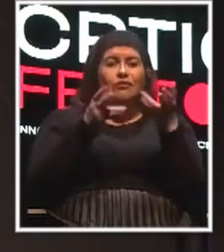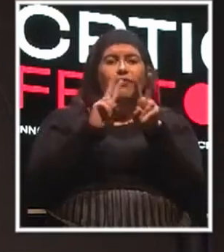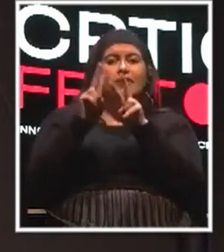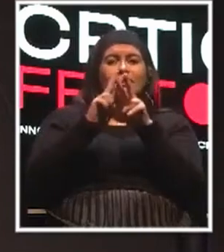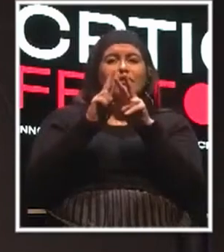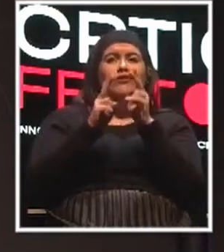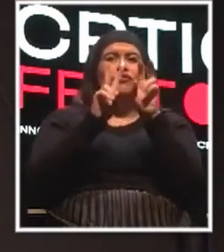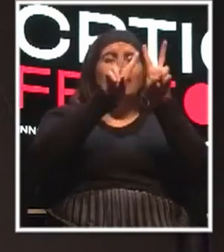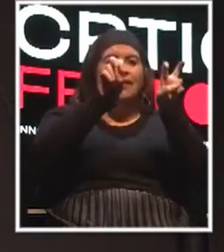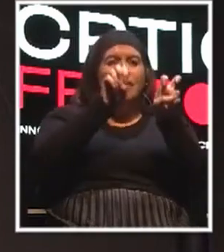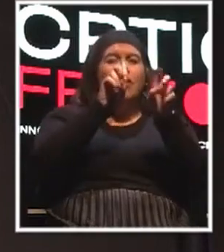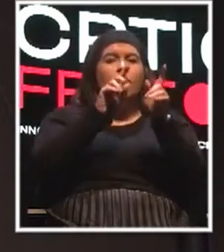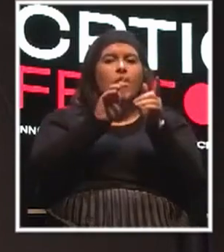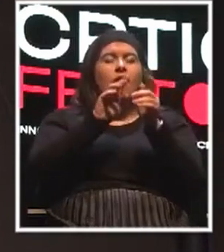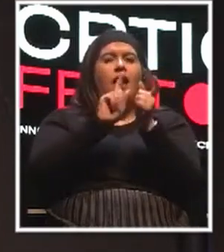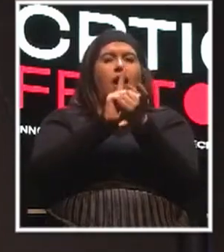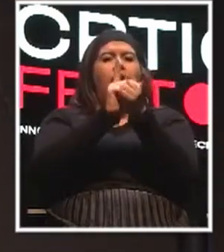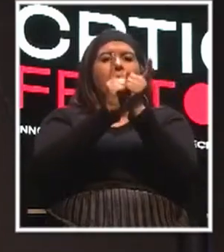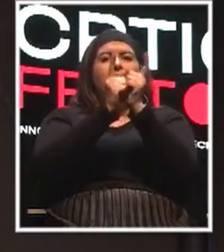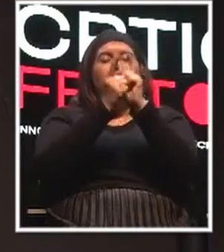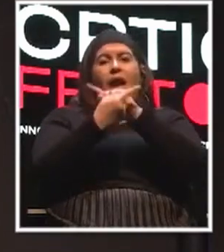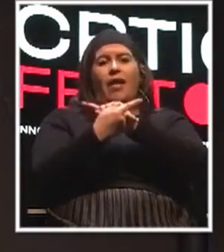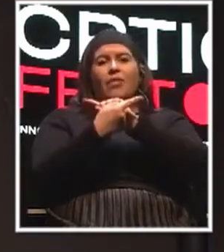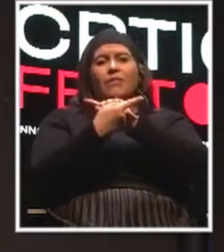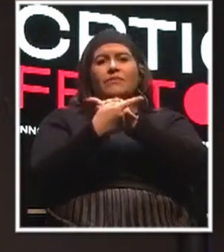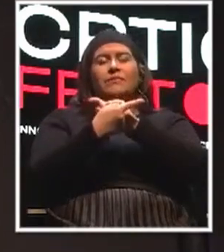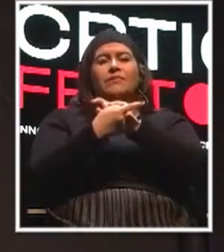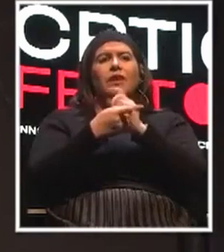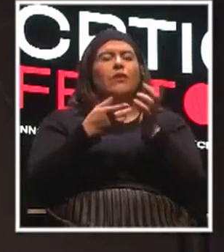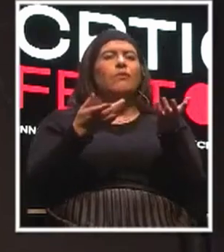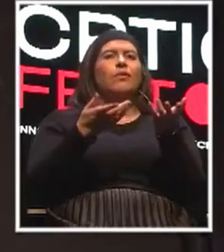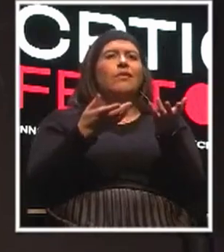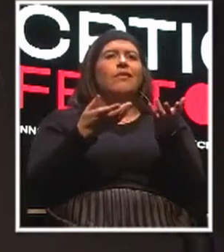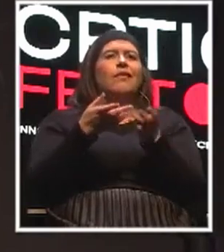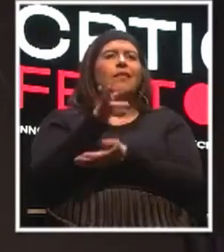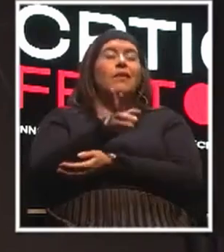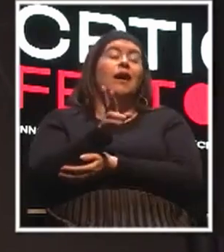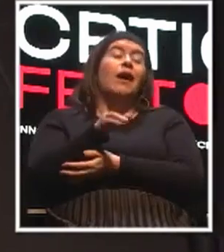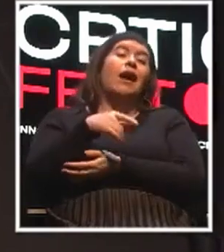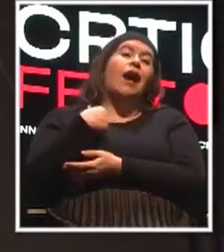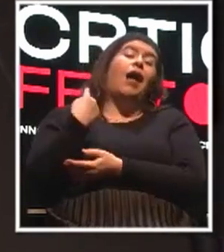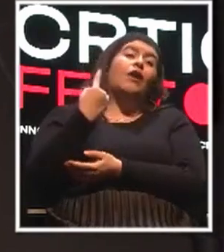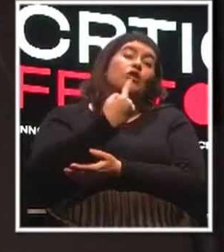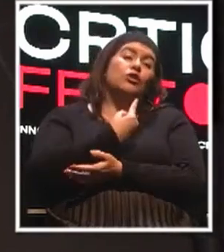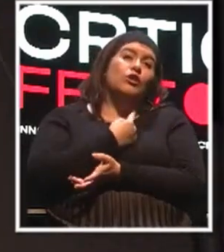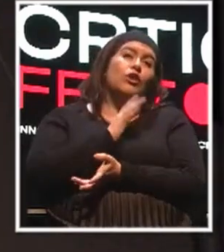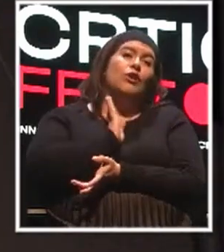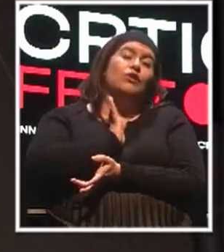evolved, it's kind of a cliche to say, we live in an